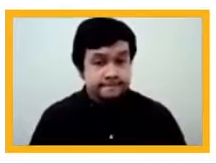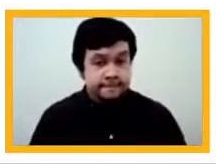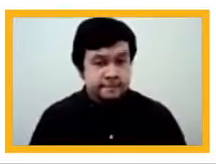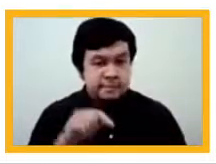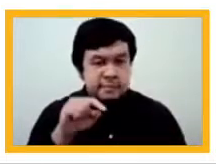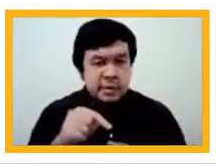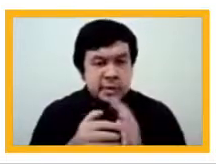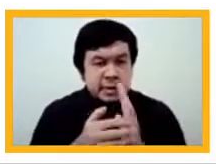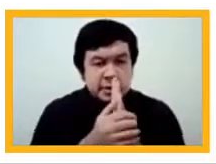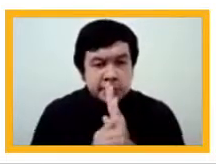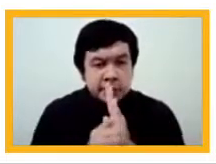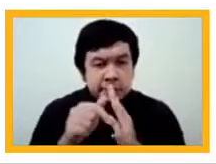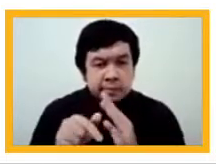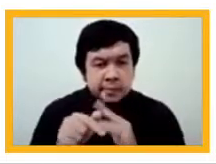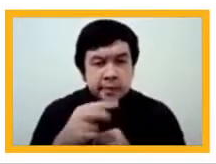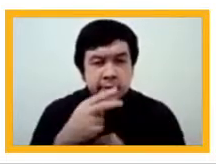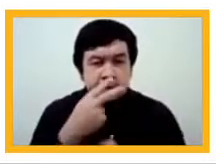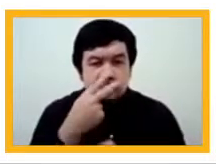talent